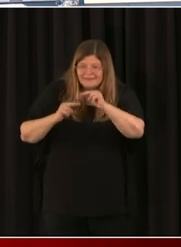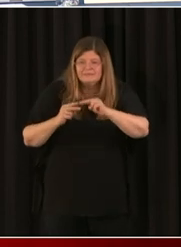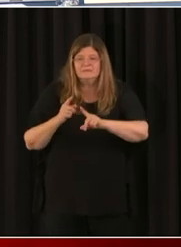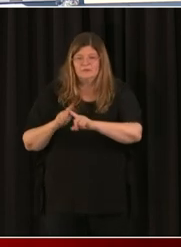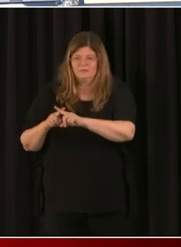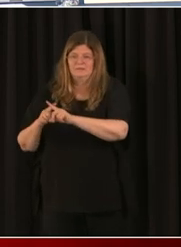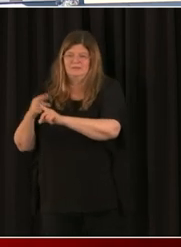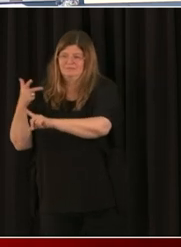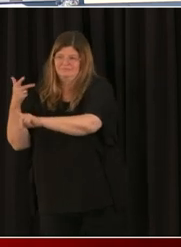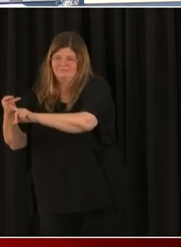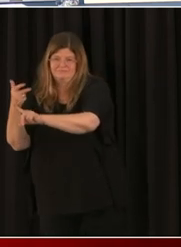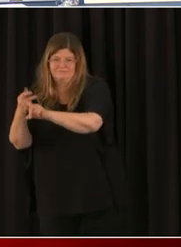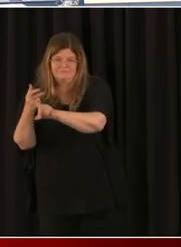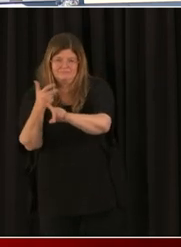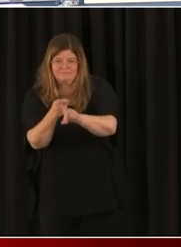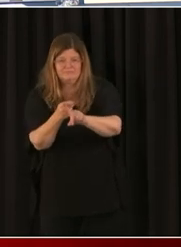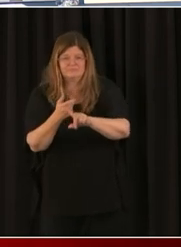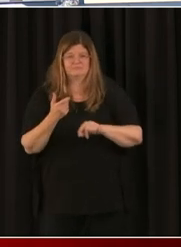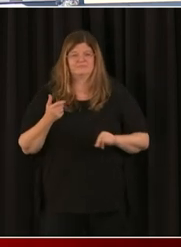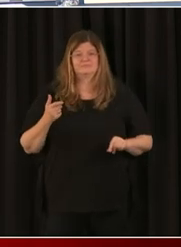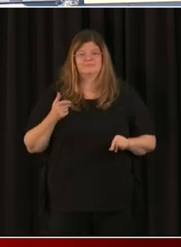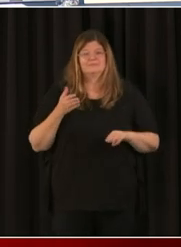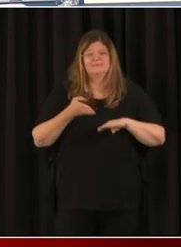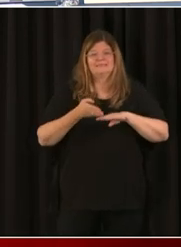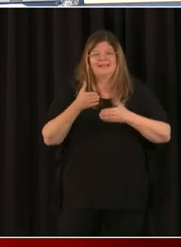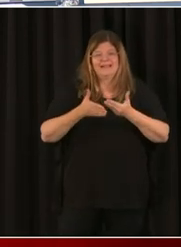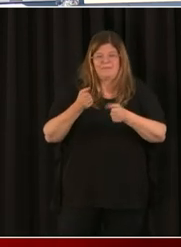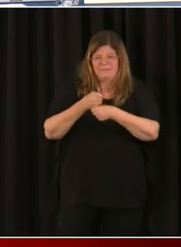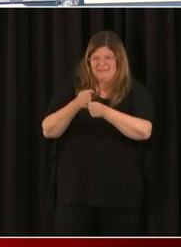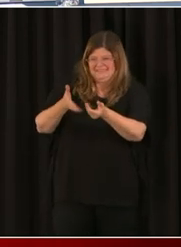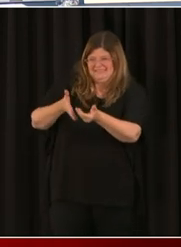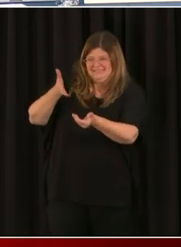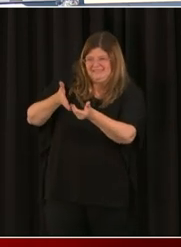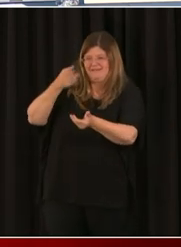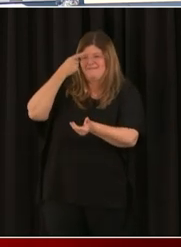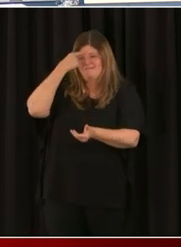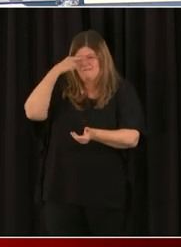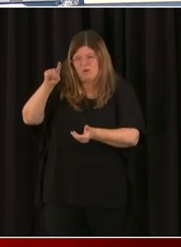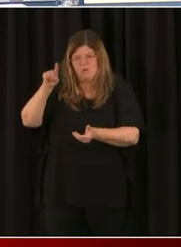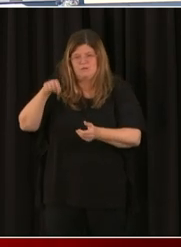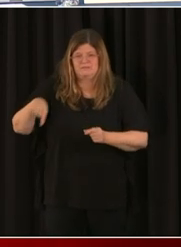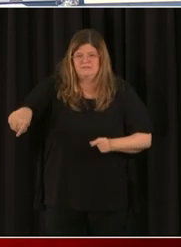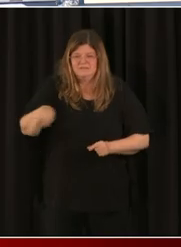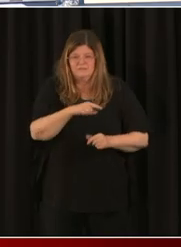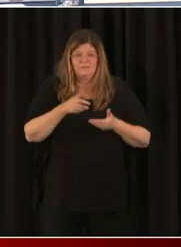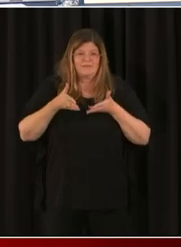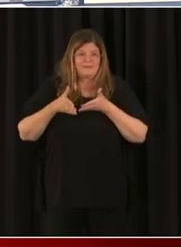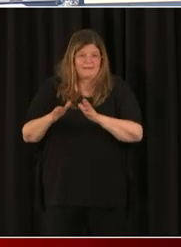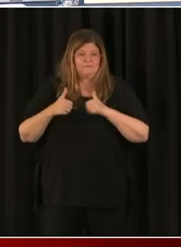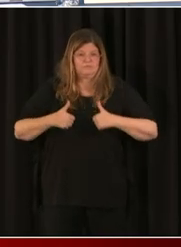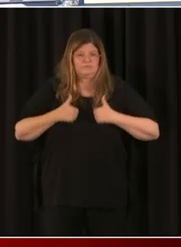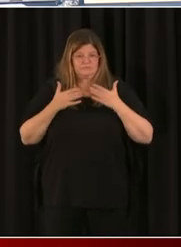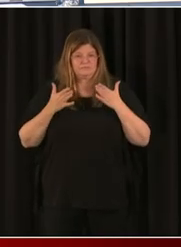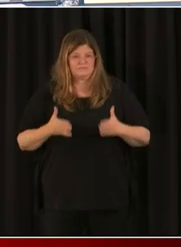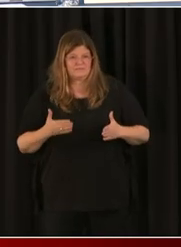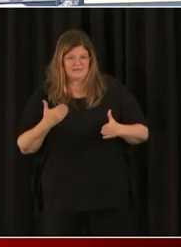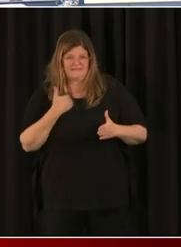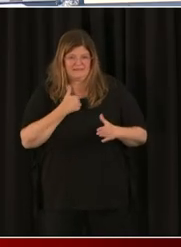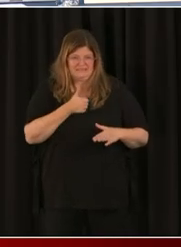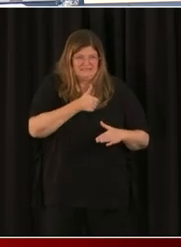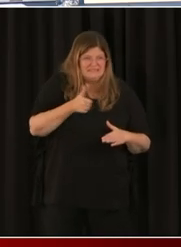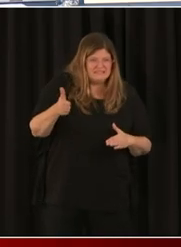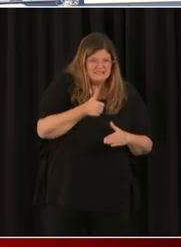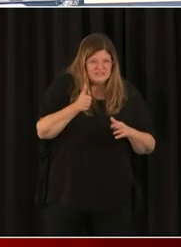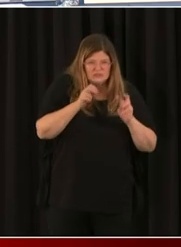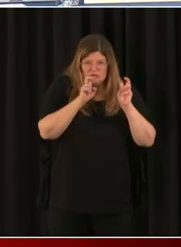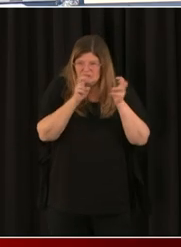vaccinated on site. So it creates a tremendous convenience for the staff, and it allows all of the residents, many of them who have mobility